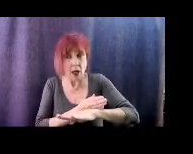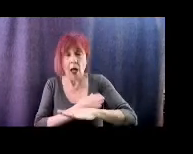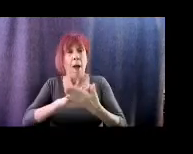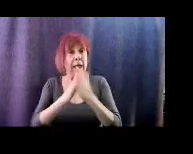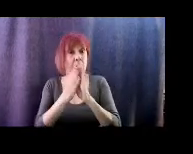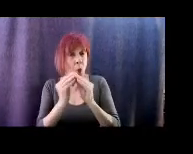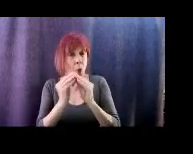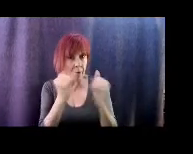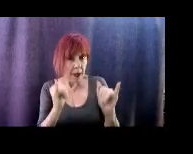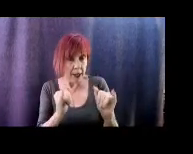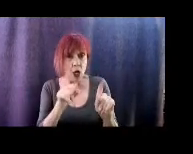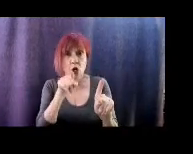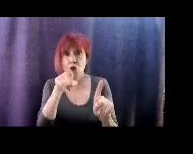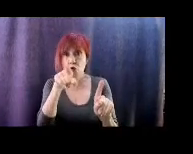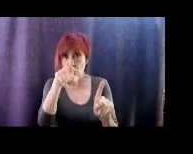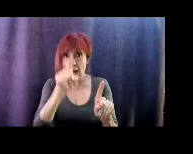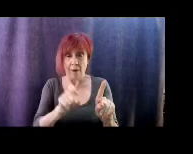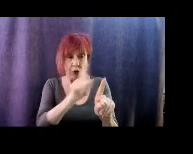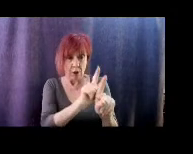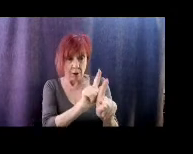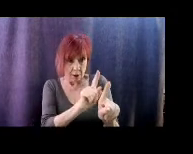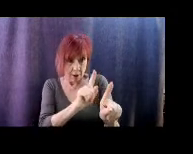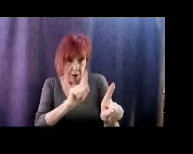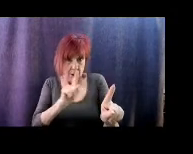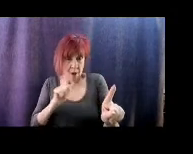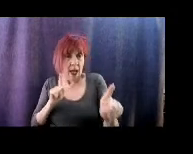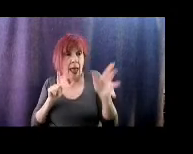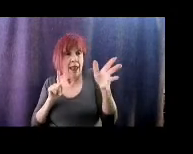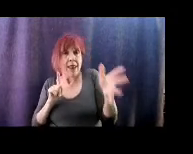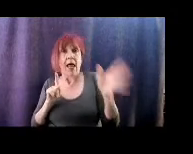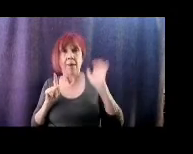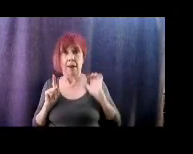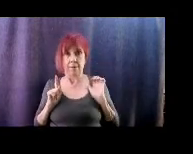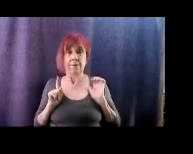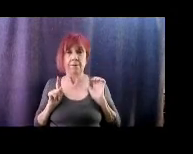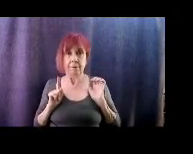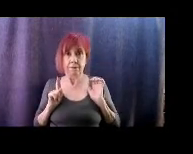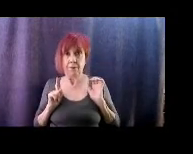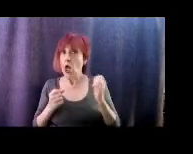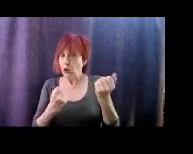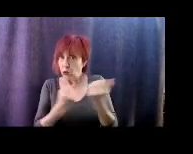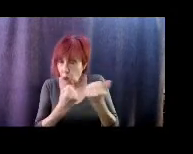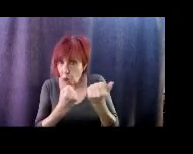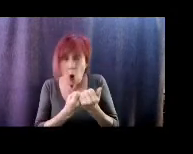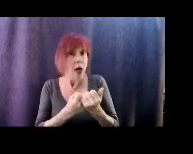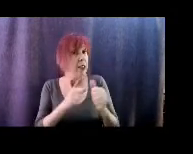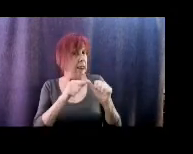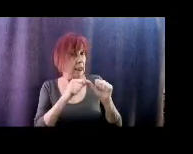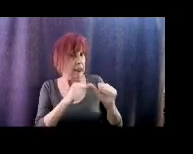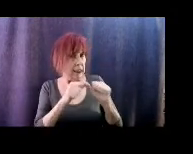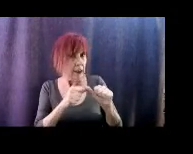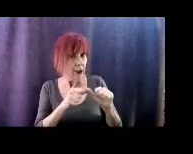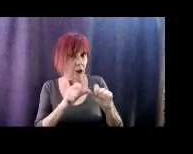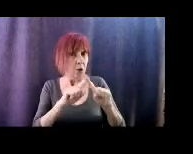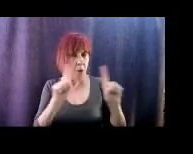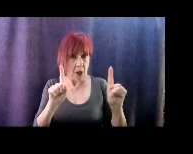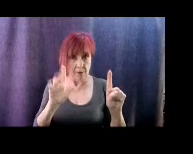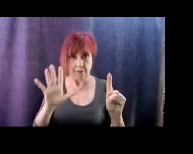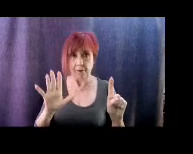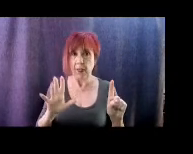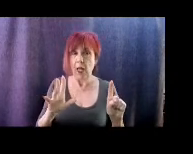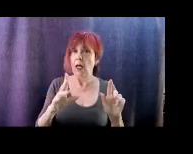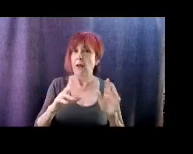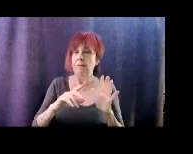job to walk away and let them do the job. You're there for support, you continue the support. And one other thing I want to pick out of this